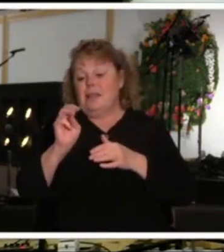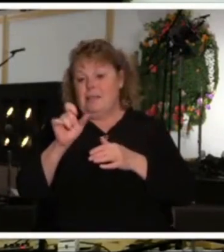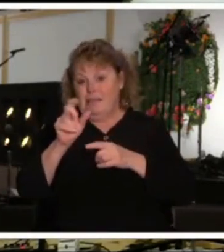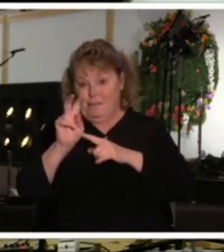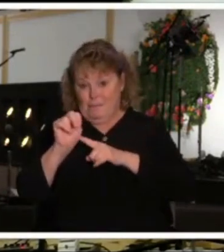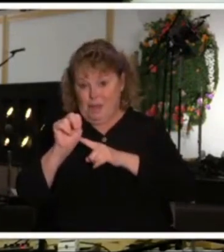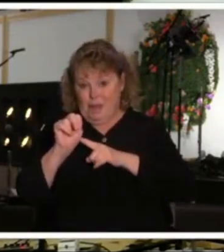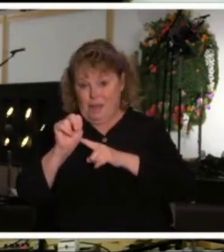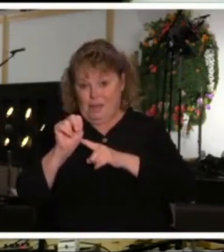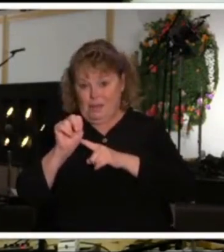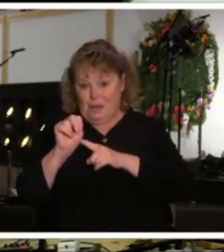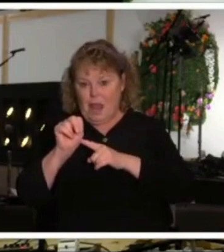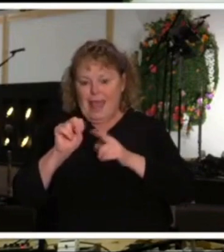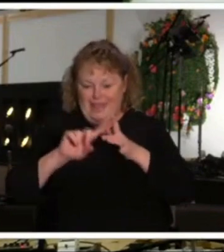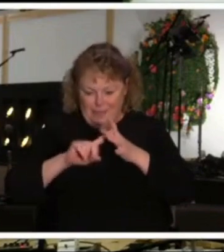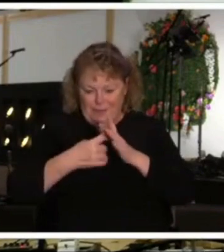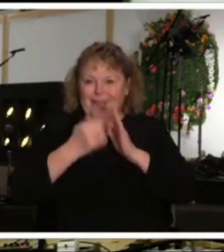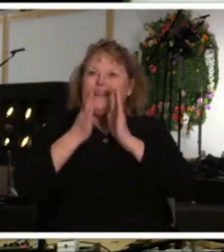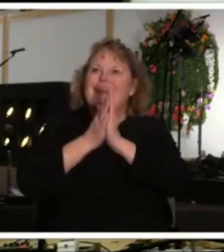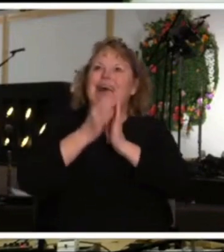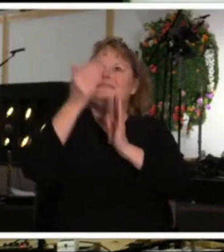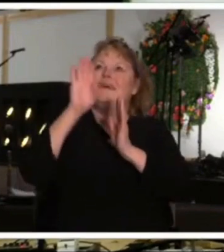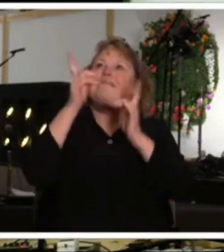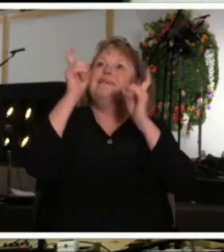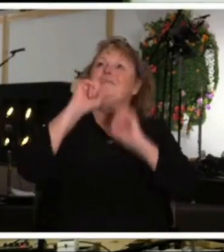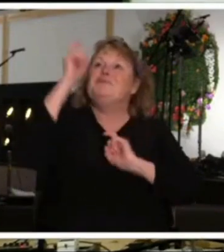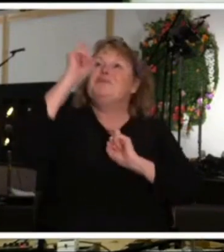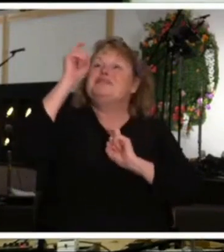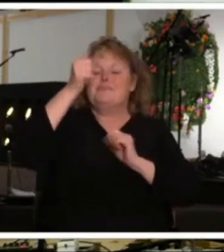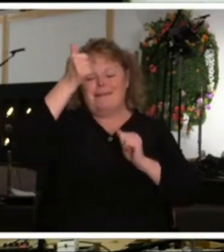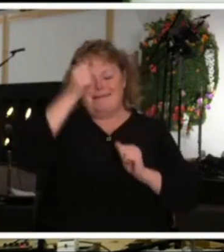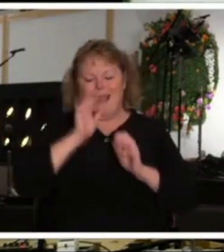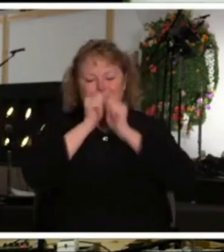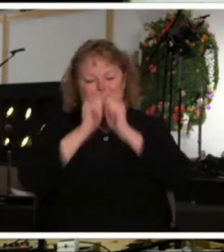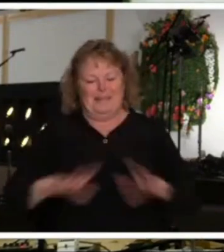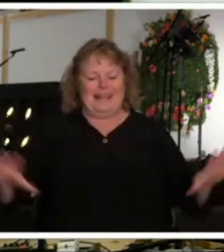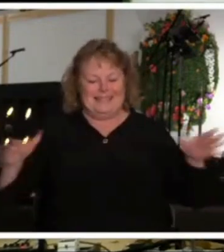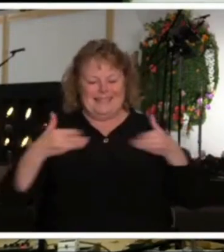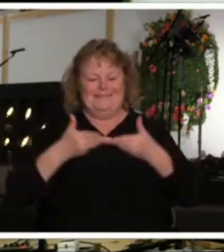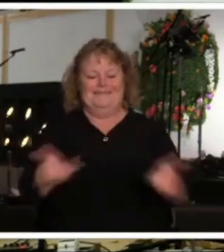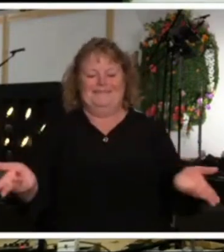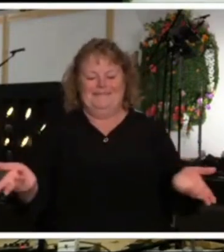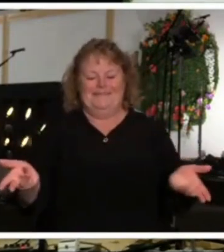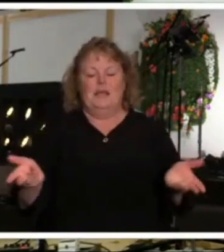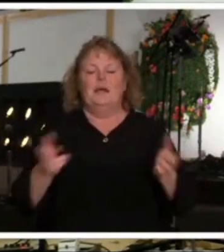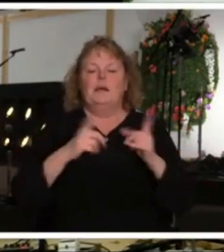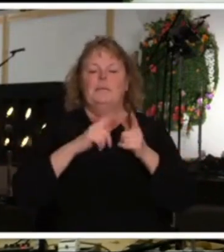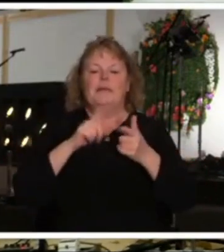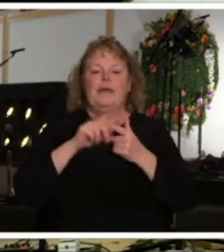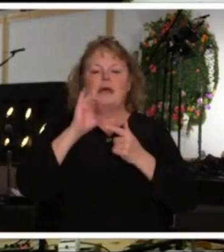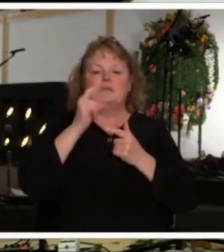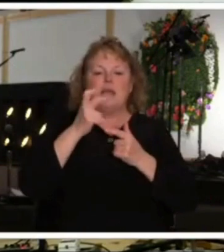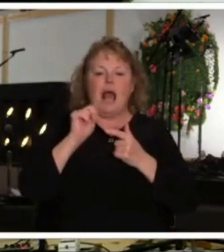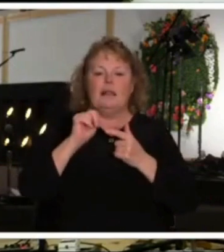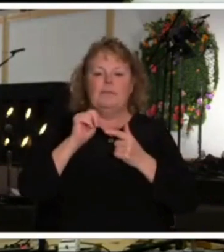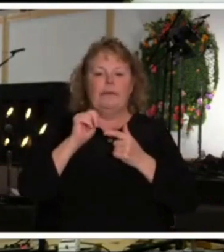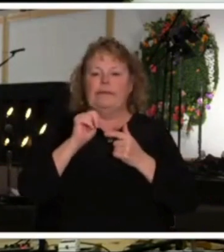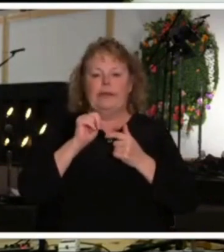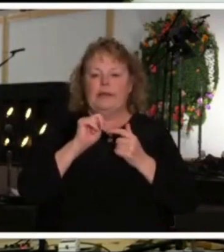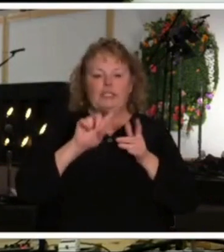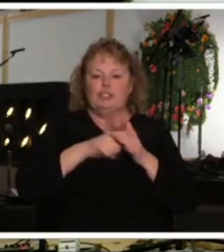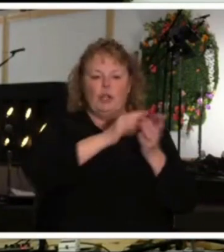wisdom and God blessed him. And then Solomon got involved with a whole bunch of women he wasn't supposed to, and it took his heart away from